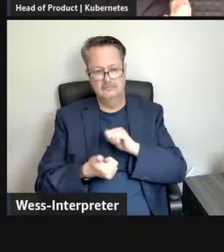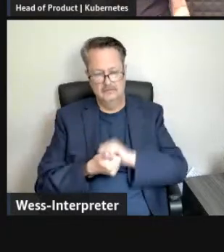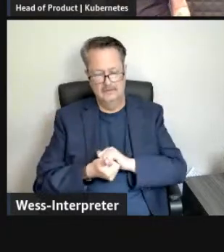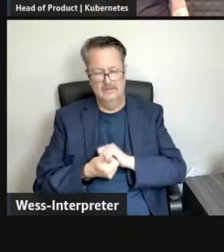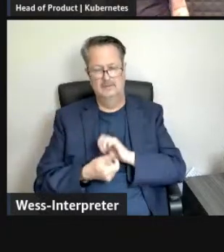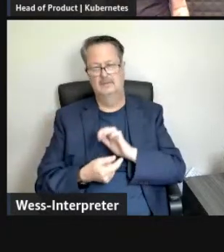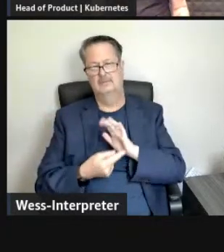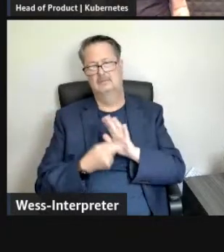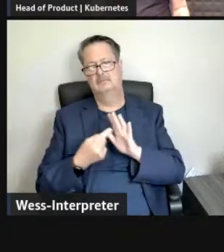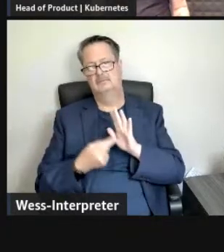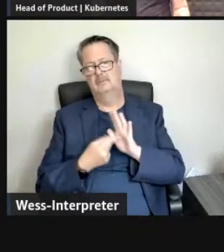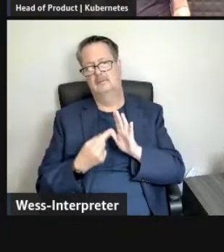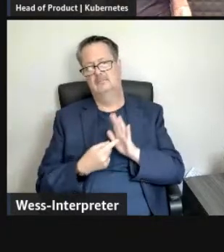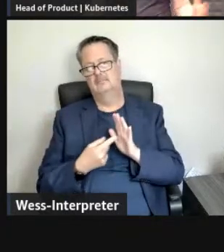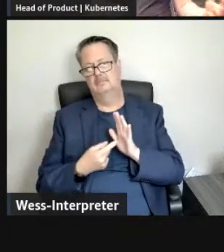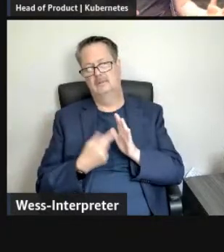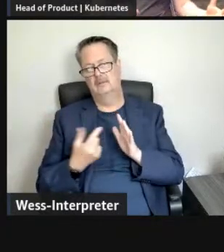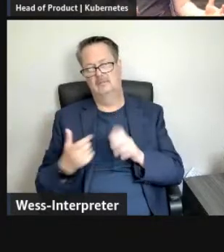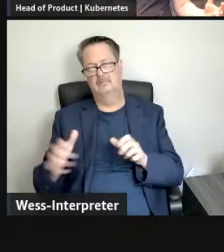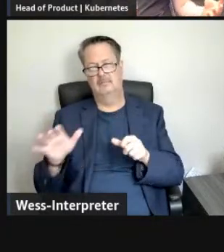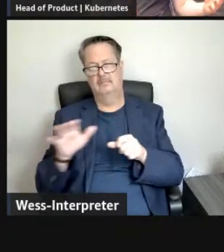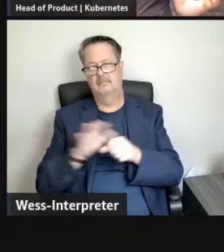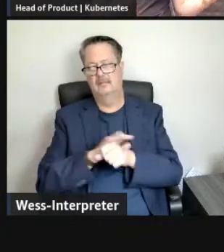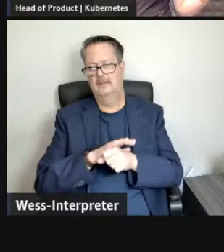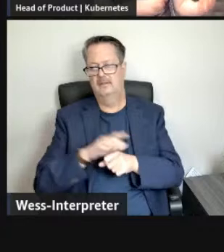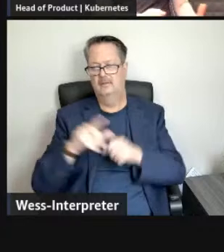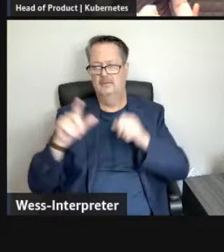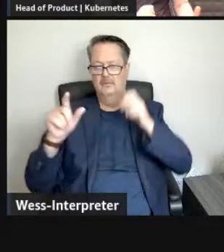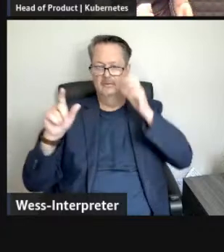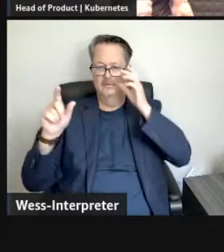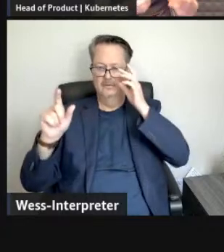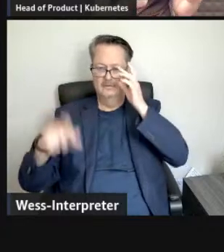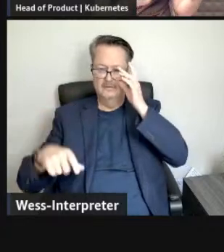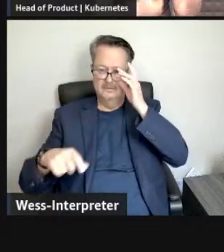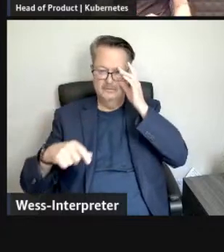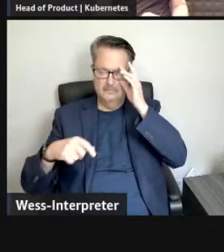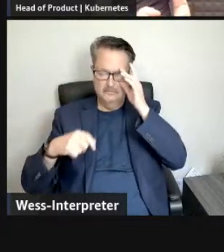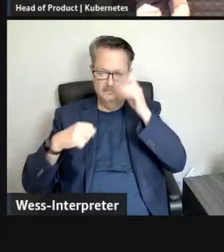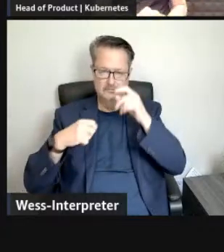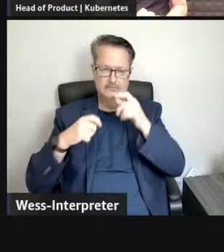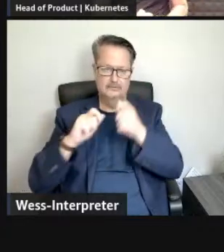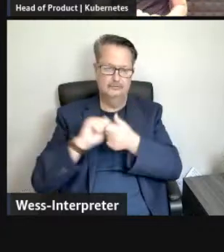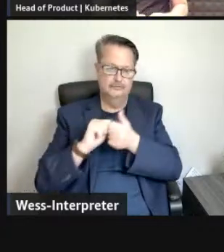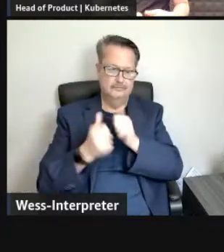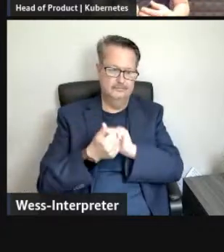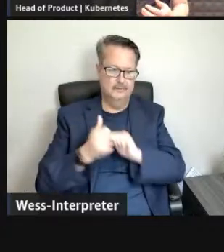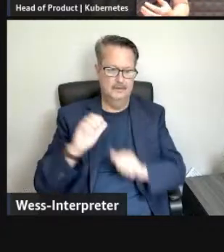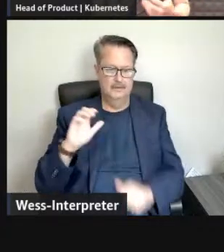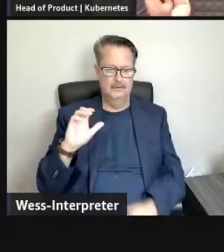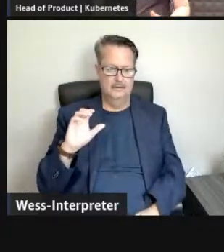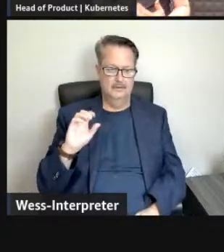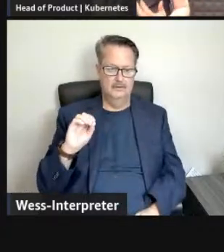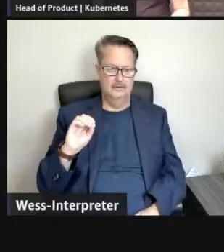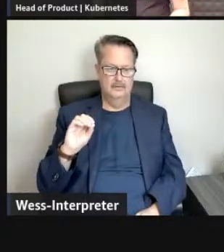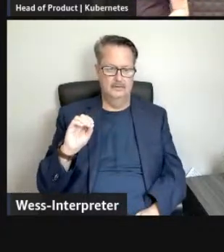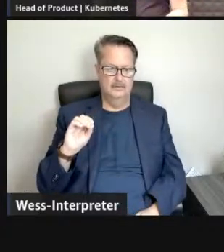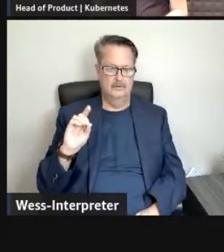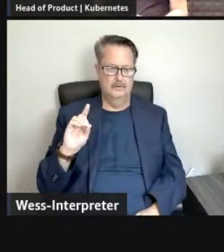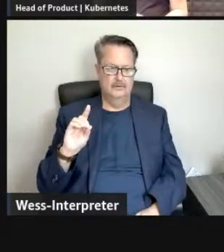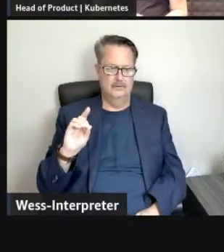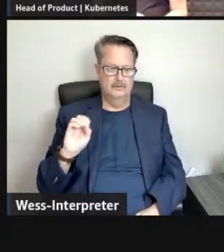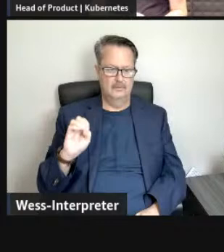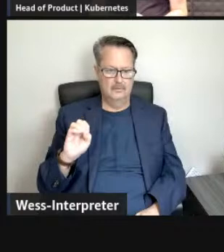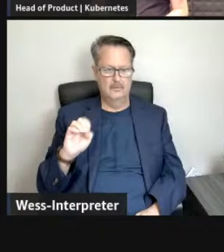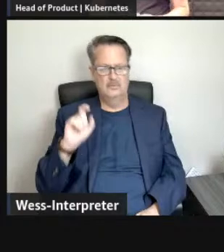completely you need to change the code that's running. You need to change how you're calling Kubernetes APIs, and these are things that you have to